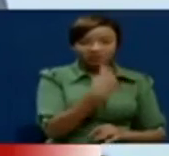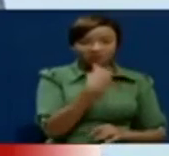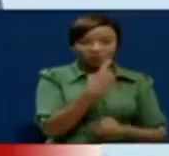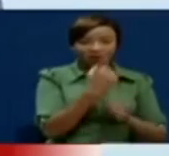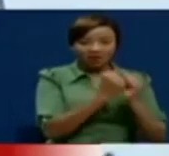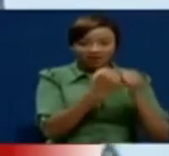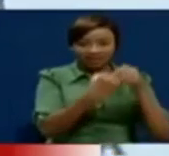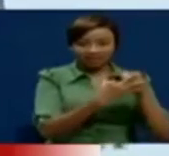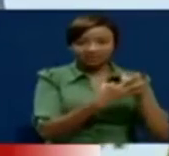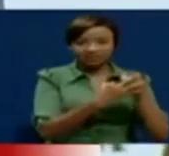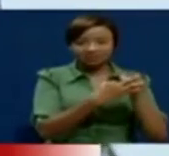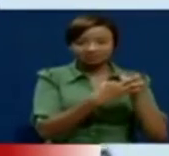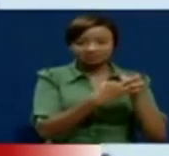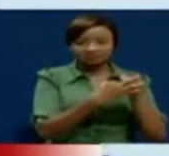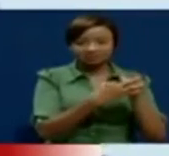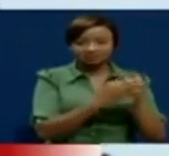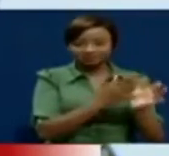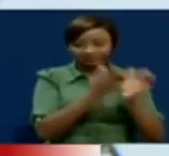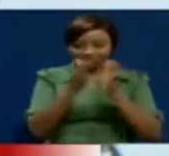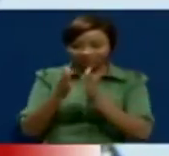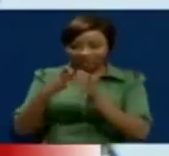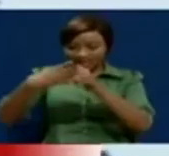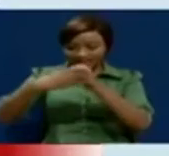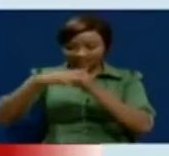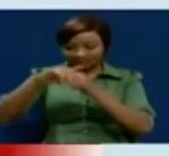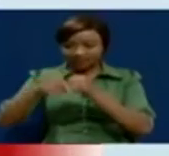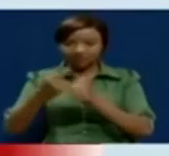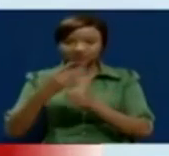118 cases with